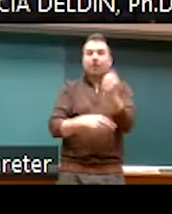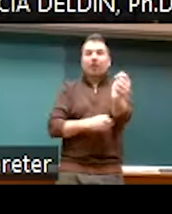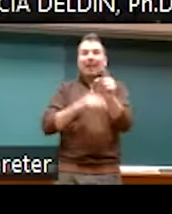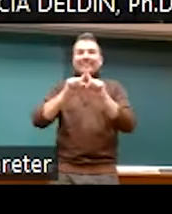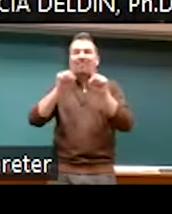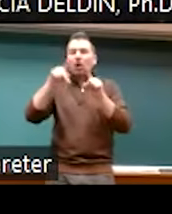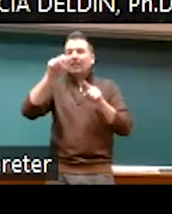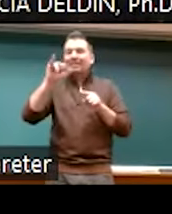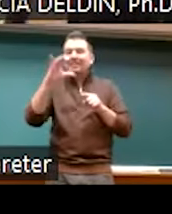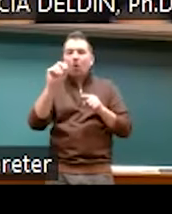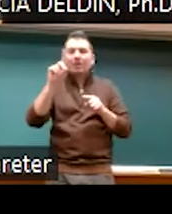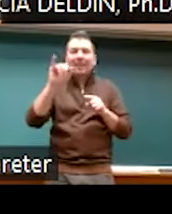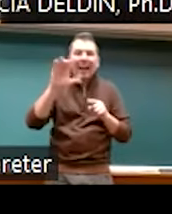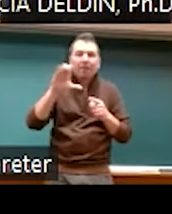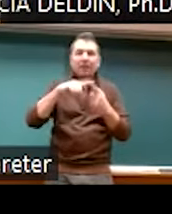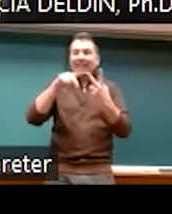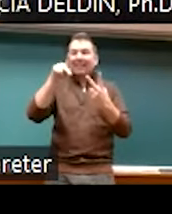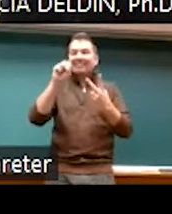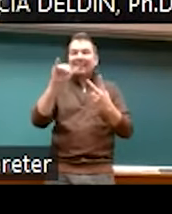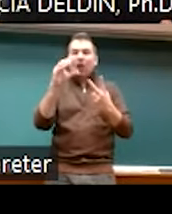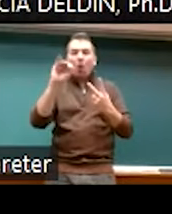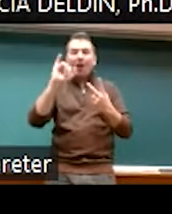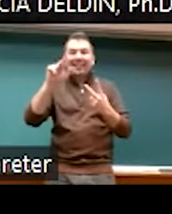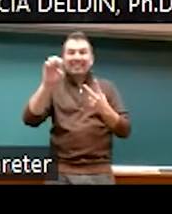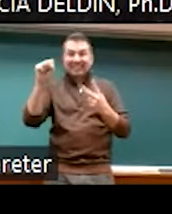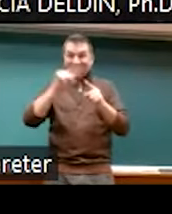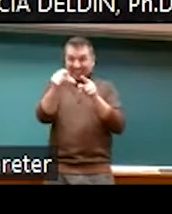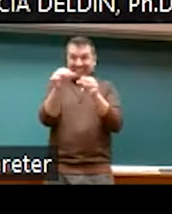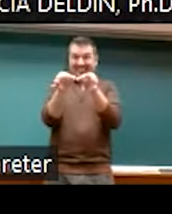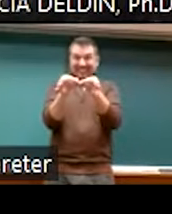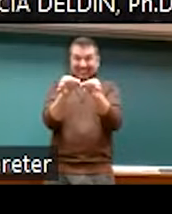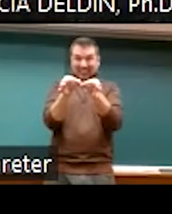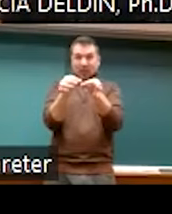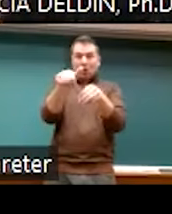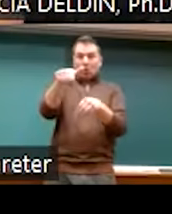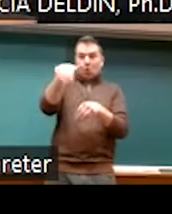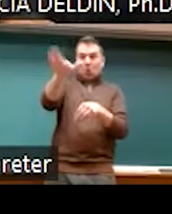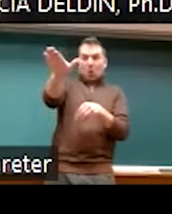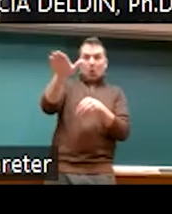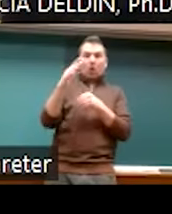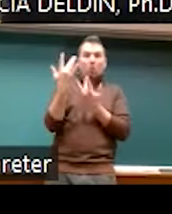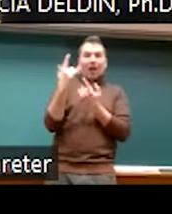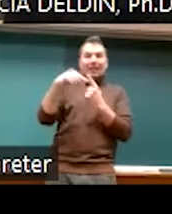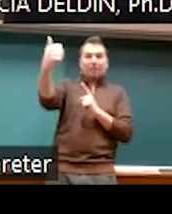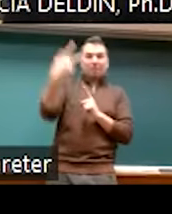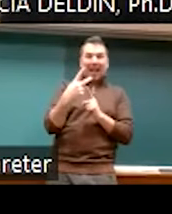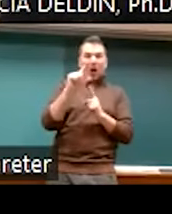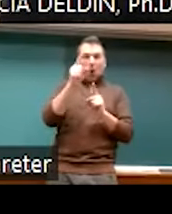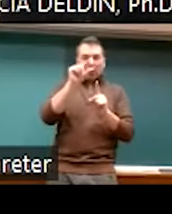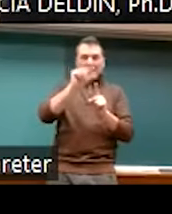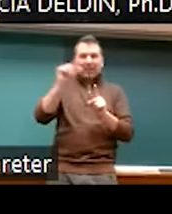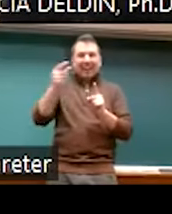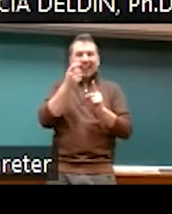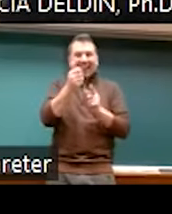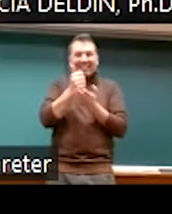psychodynamic, behavioral, whatever, the more people do between sessions, it's a stair-step function, the more they improve. So